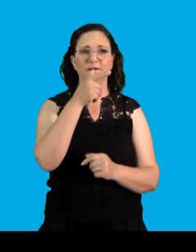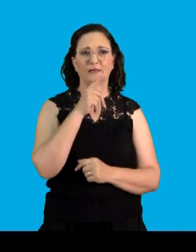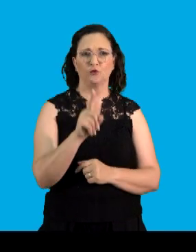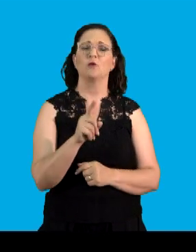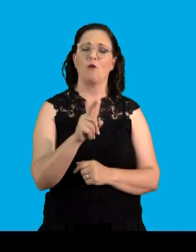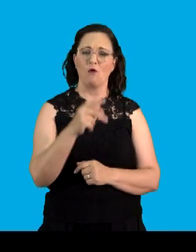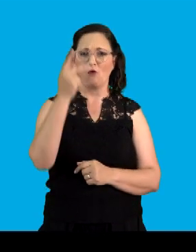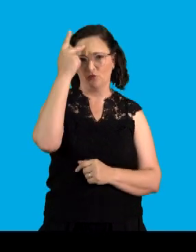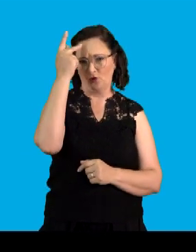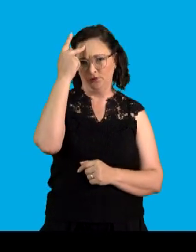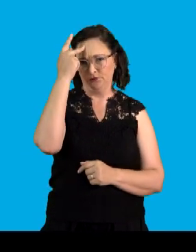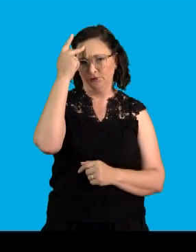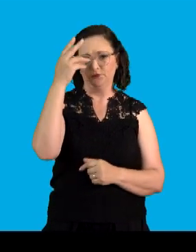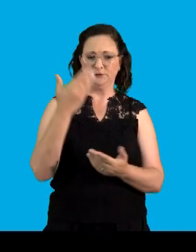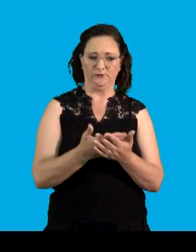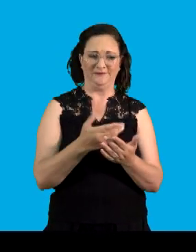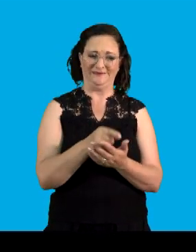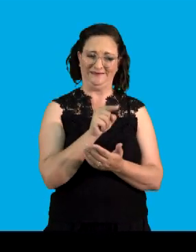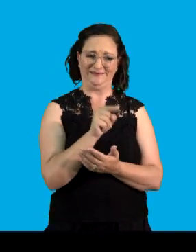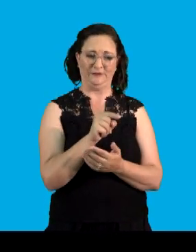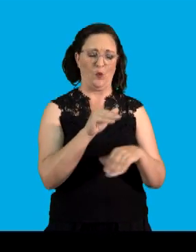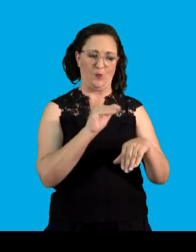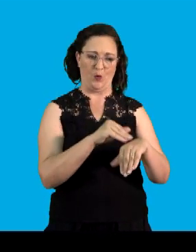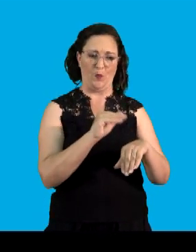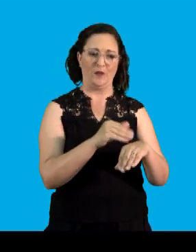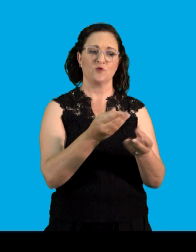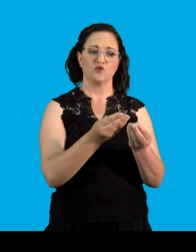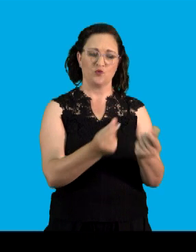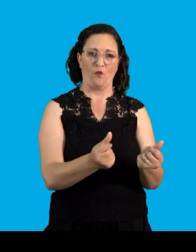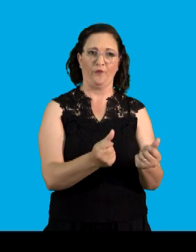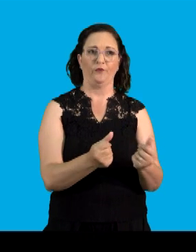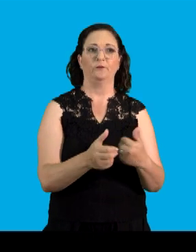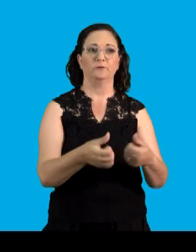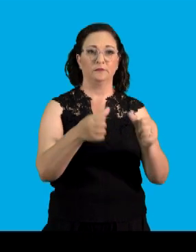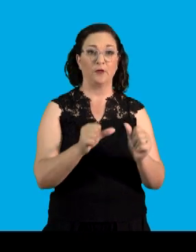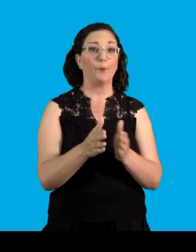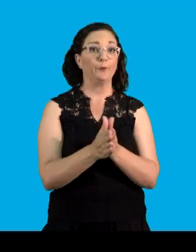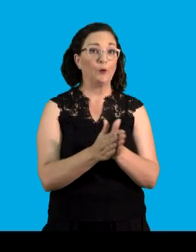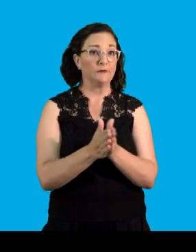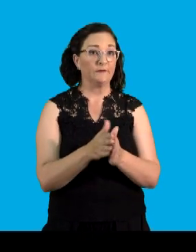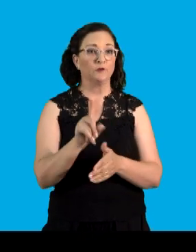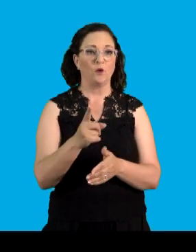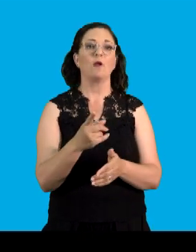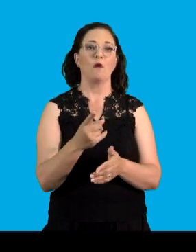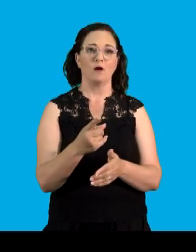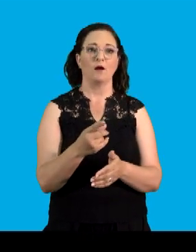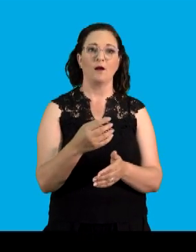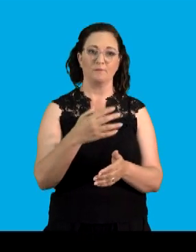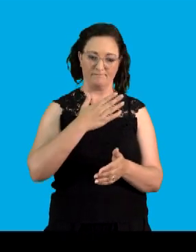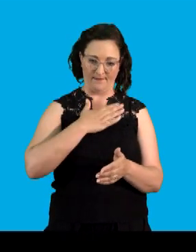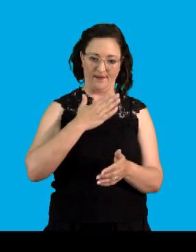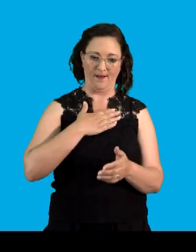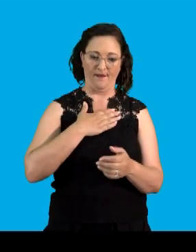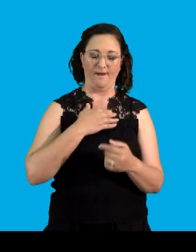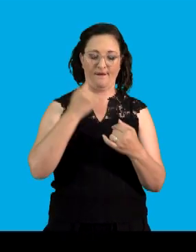use the knowledge or skill to solve a particular problem. When they say motivate, you are supporting your